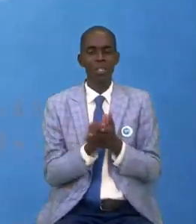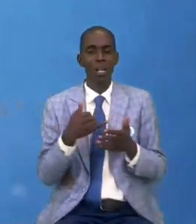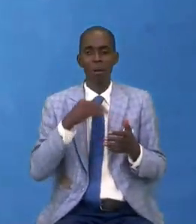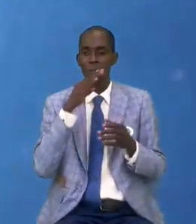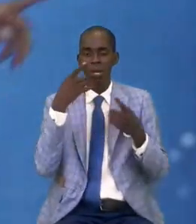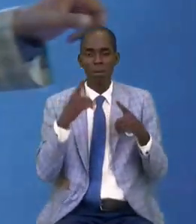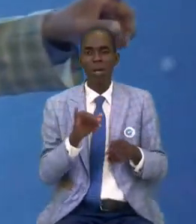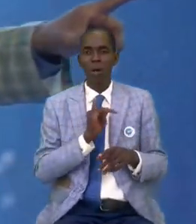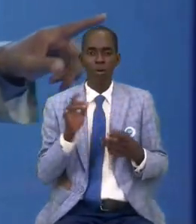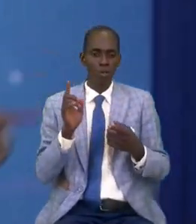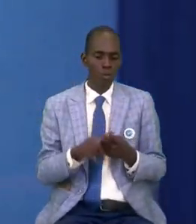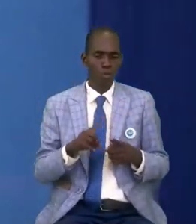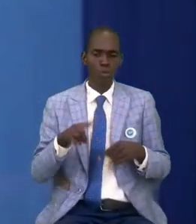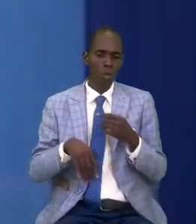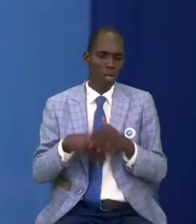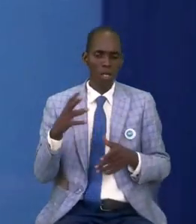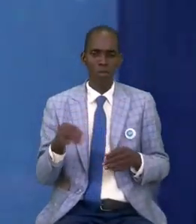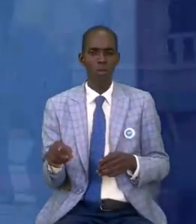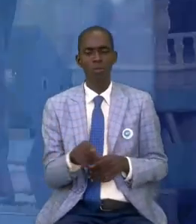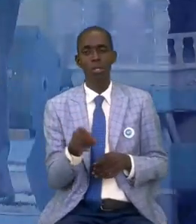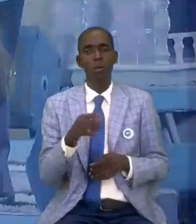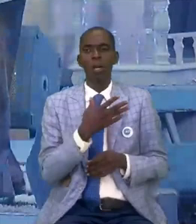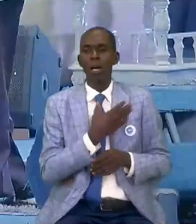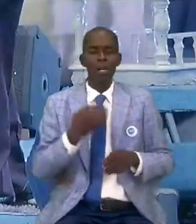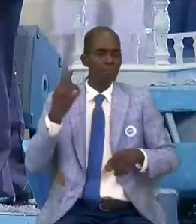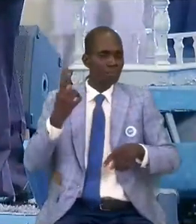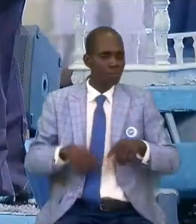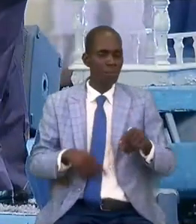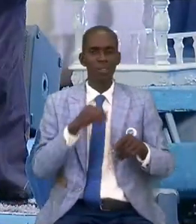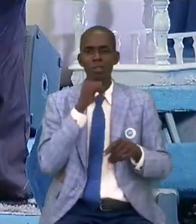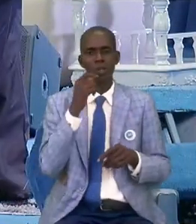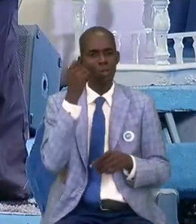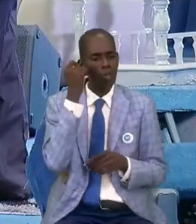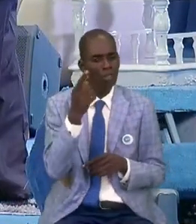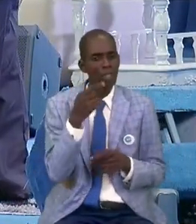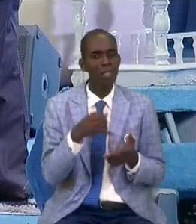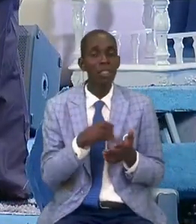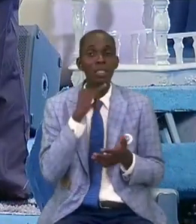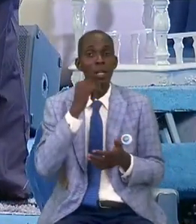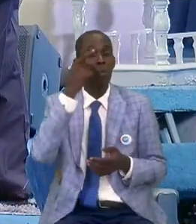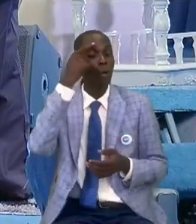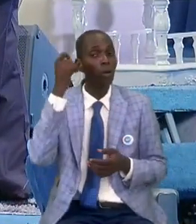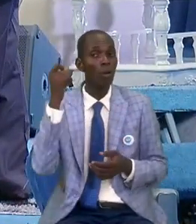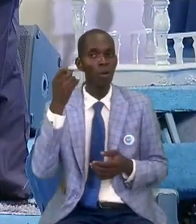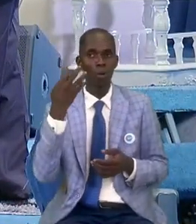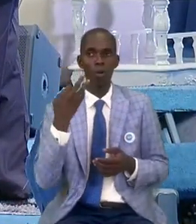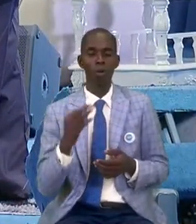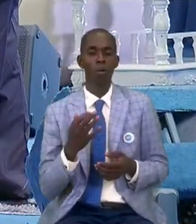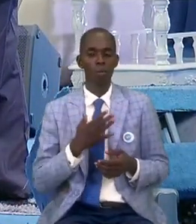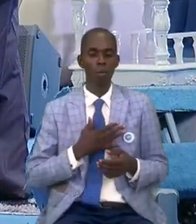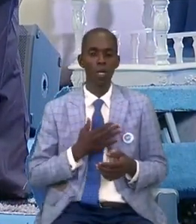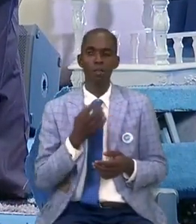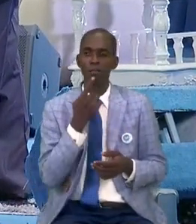It's because of my lips, my language, my heart, my habit,